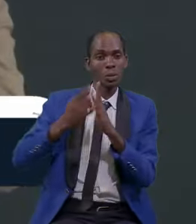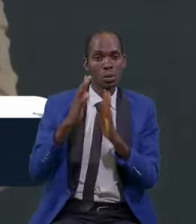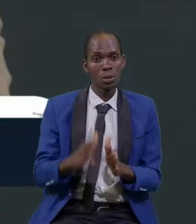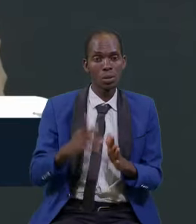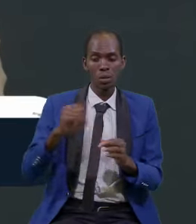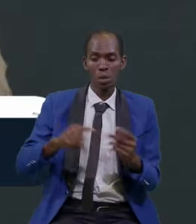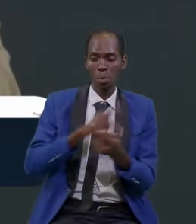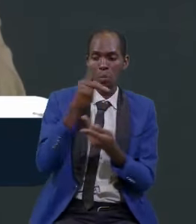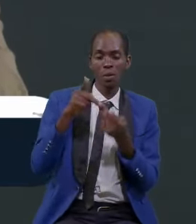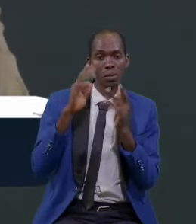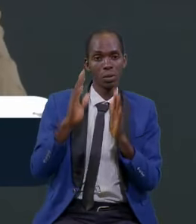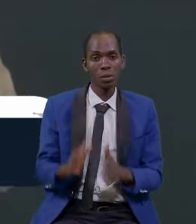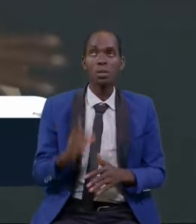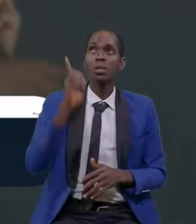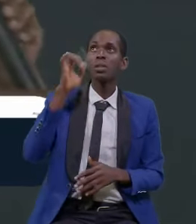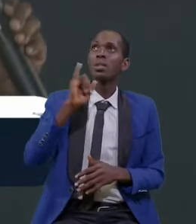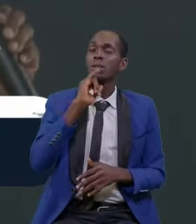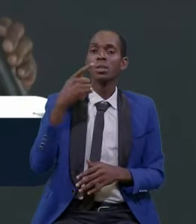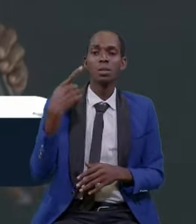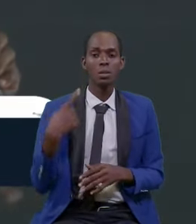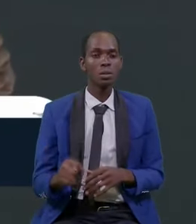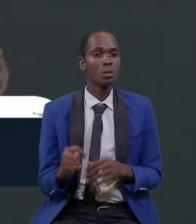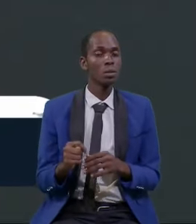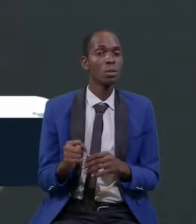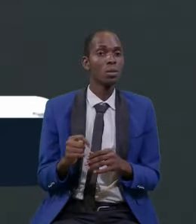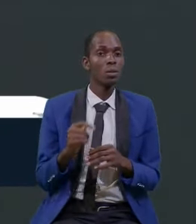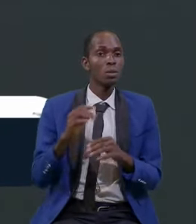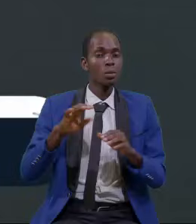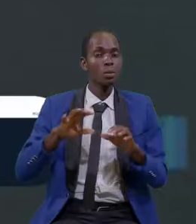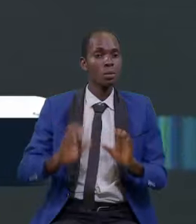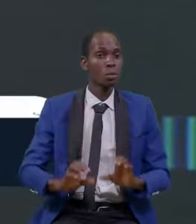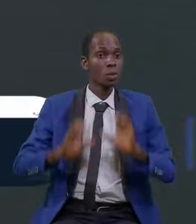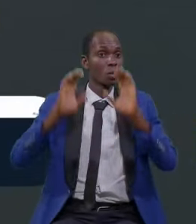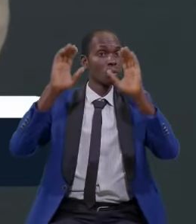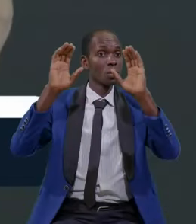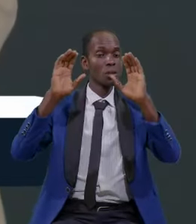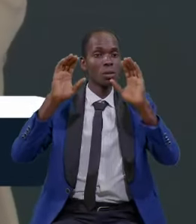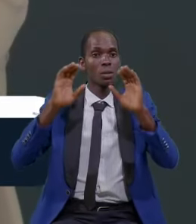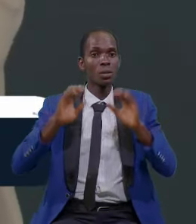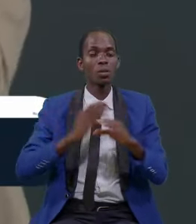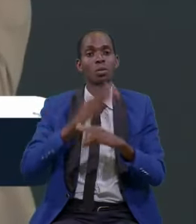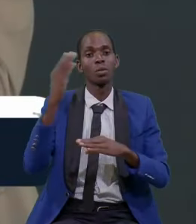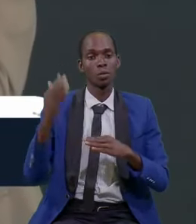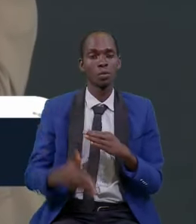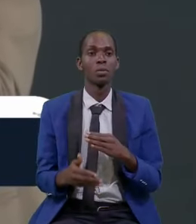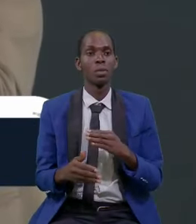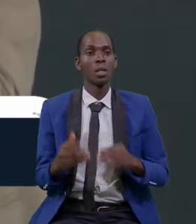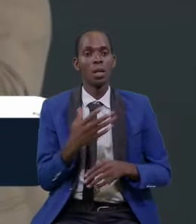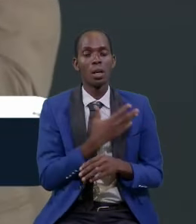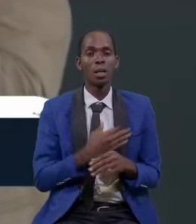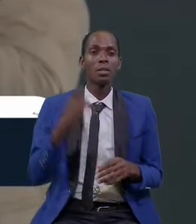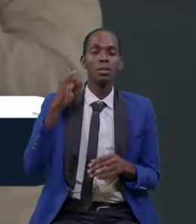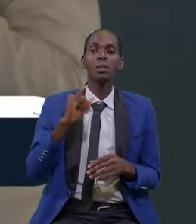is the consummation, is the commencement of our faith, and is the very climax